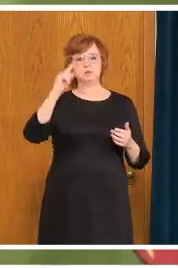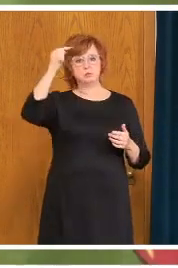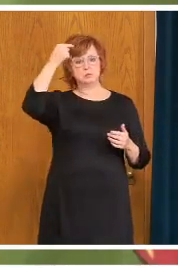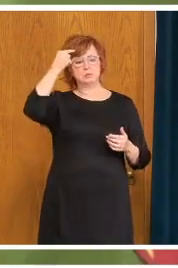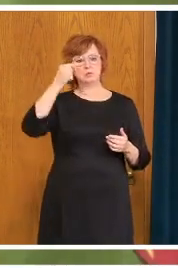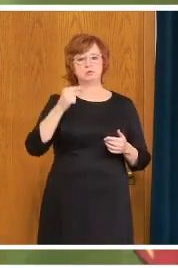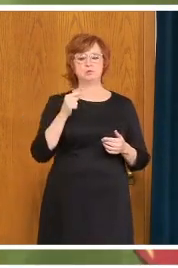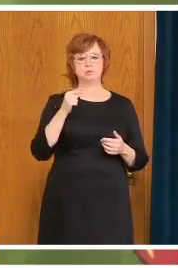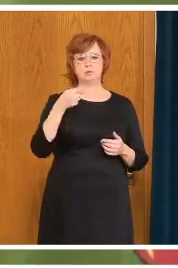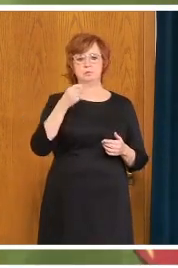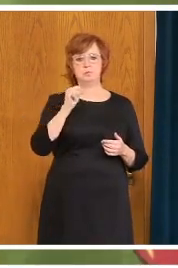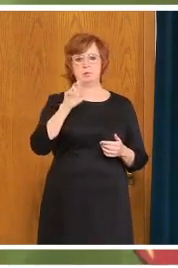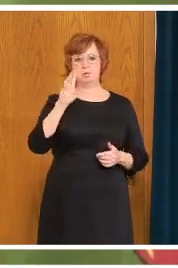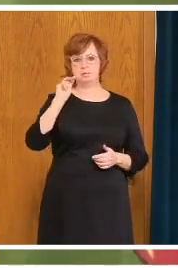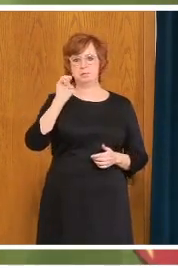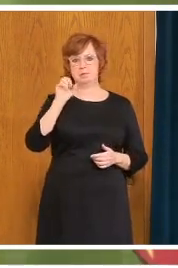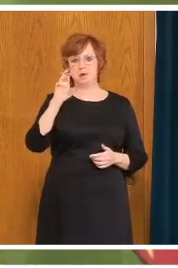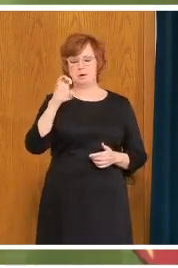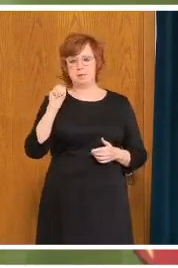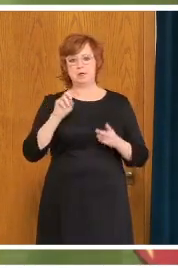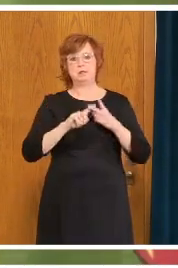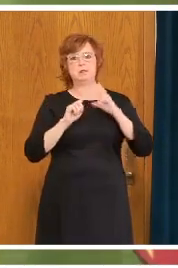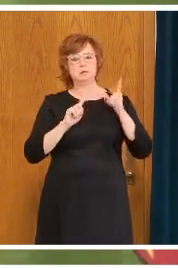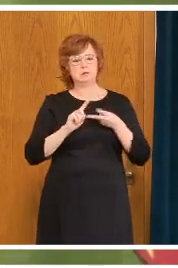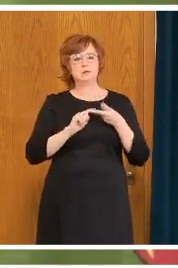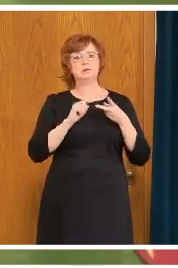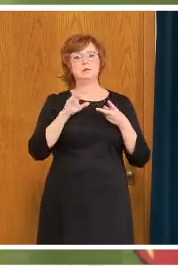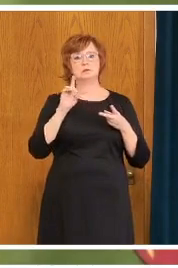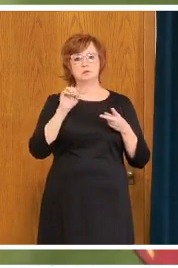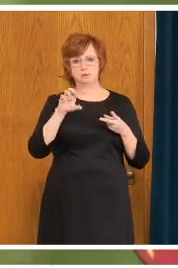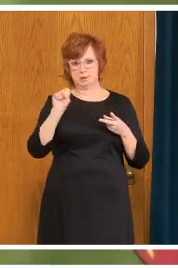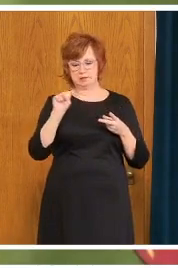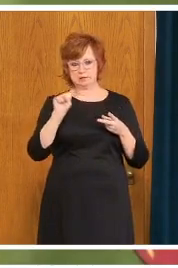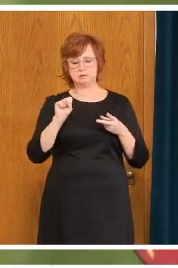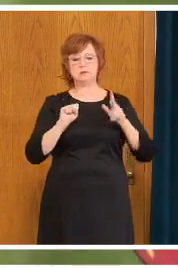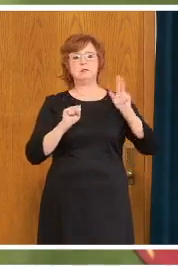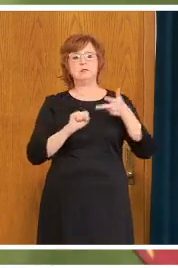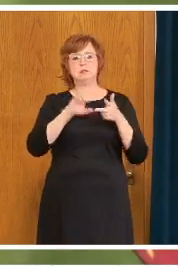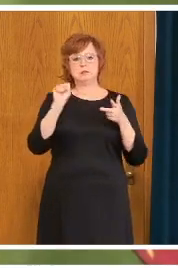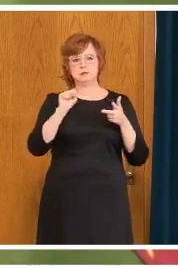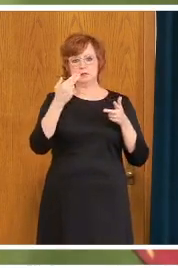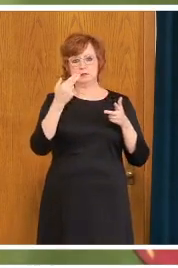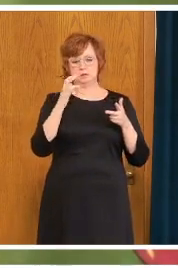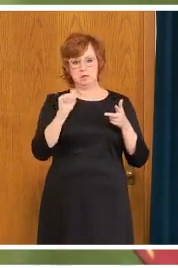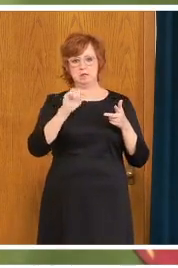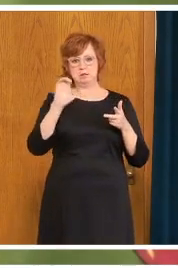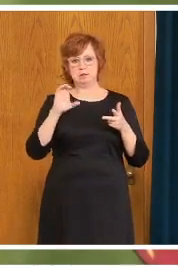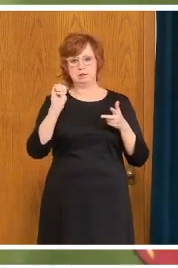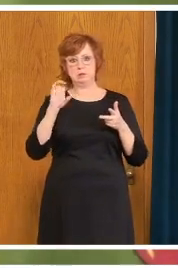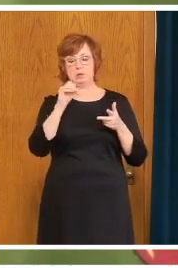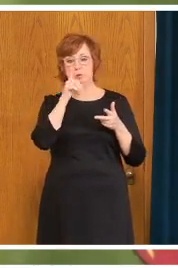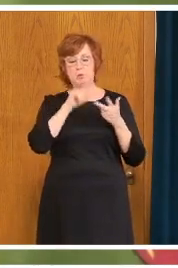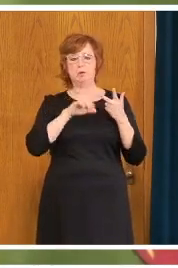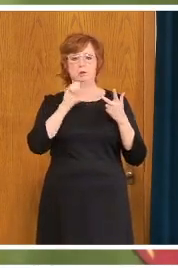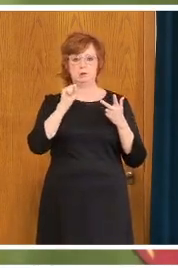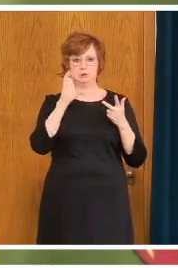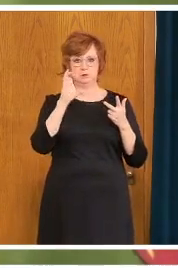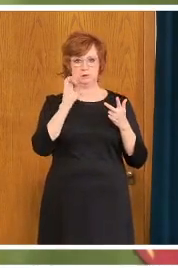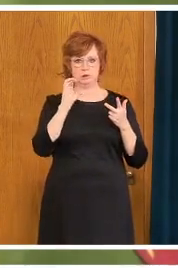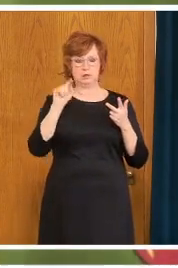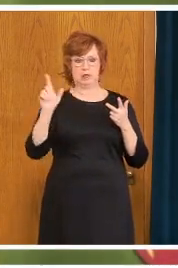Saskatchewan's Chief Medical Health Officer, Dr. Shahab, as well as SHA CEO, Scott Livingston. We'll open with